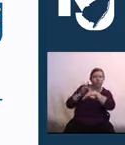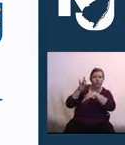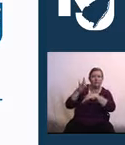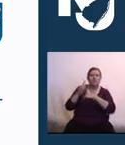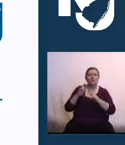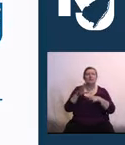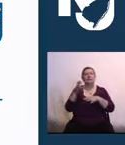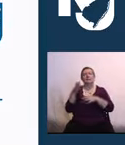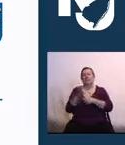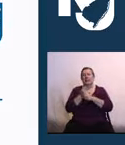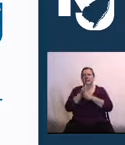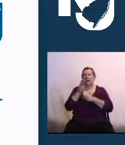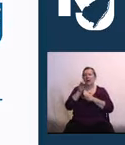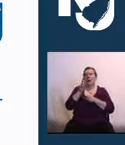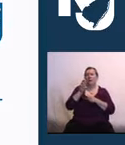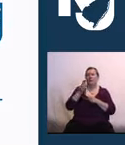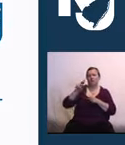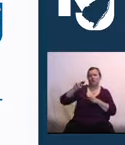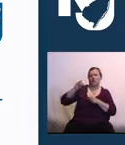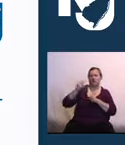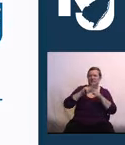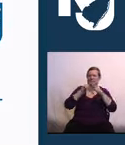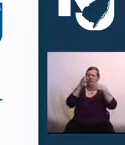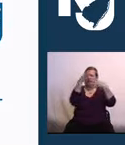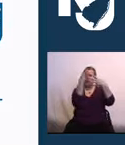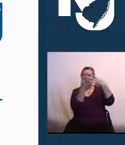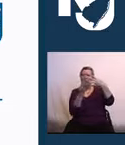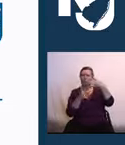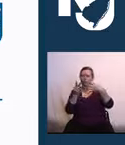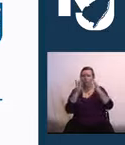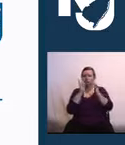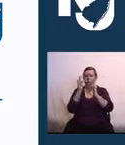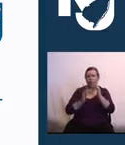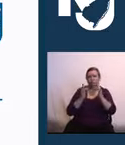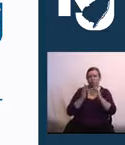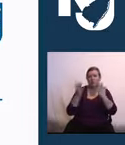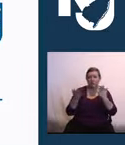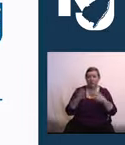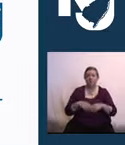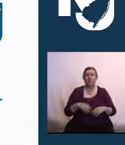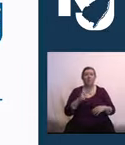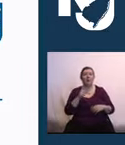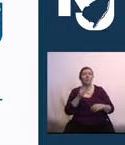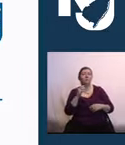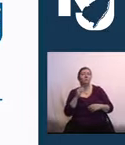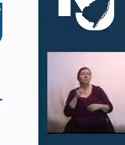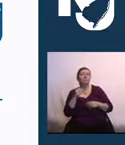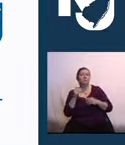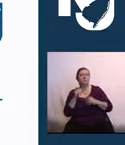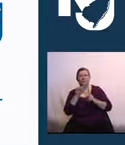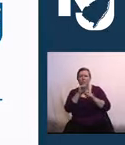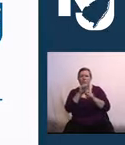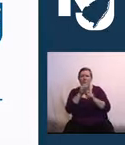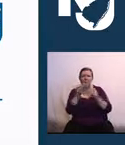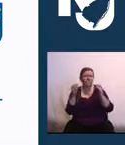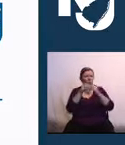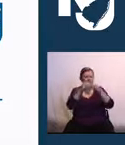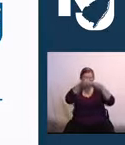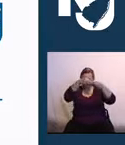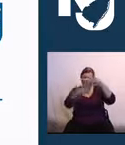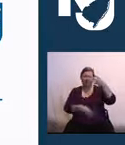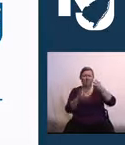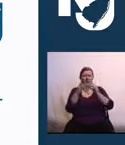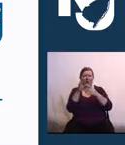getcovered.nj.gov to review available plans. And as a reminder, not only are there more plan options available this year, but so